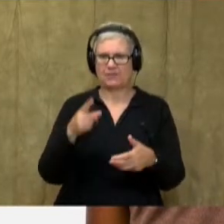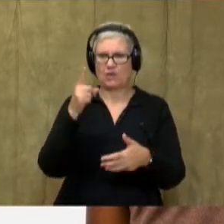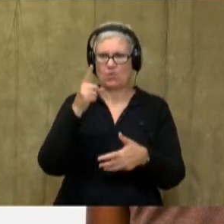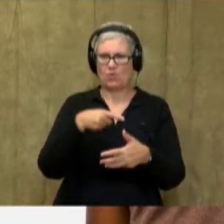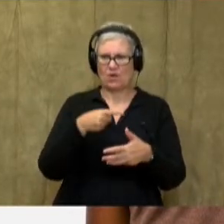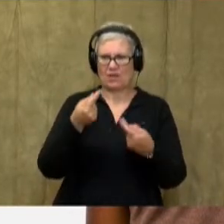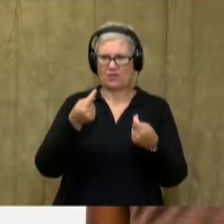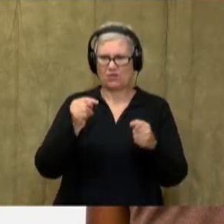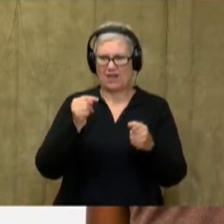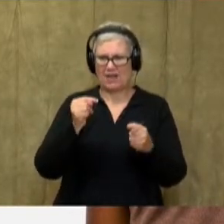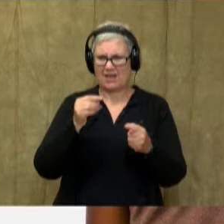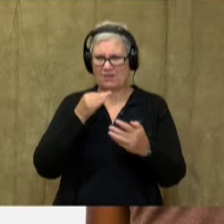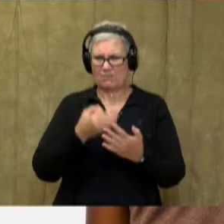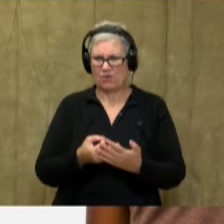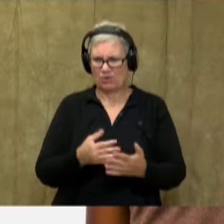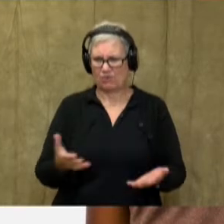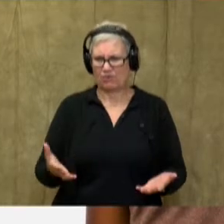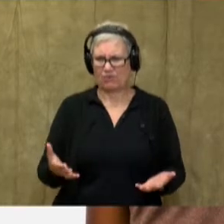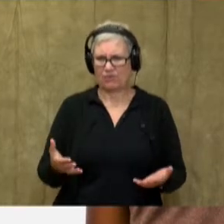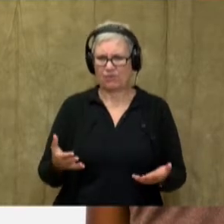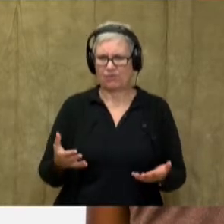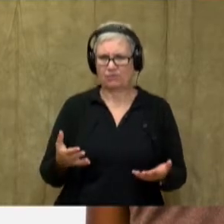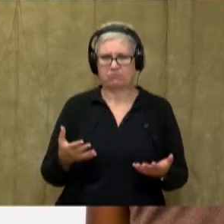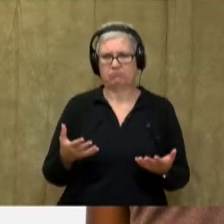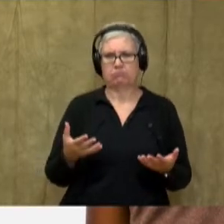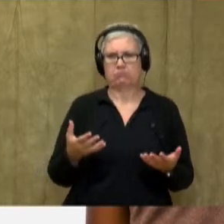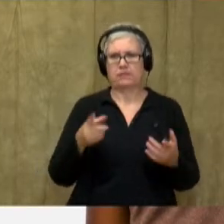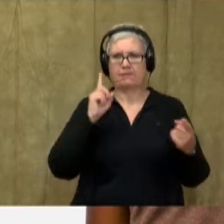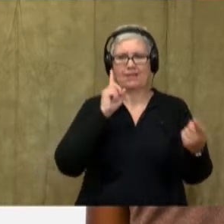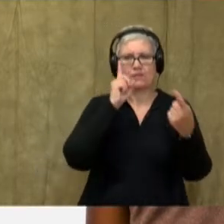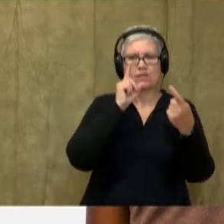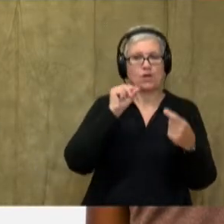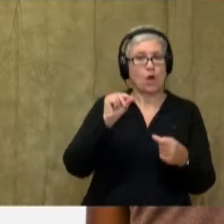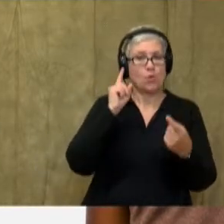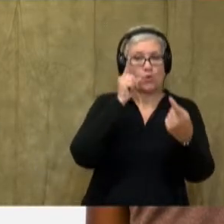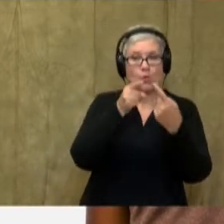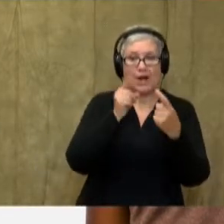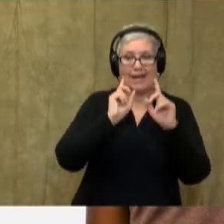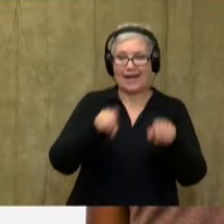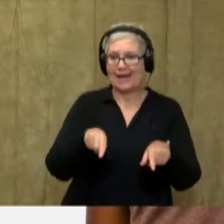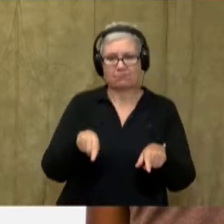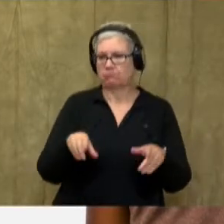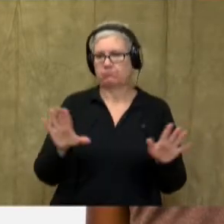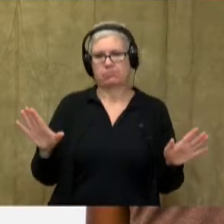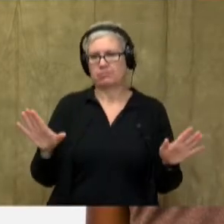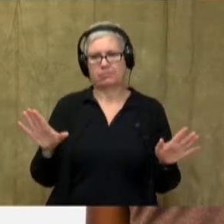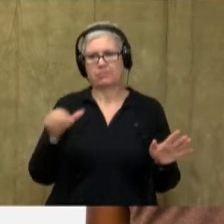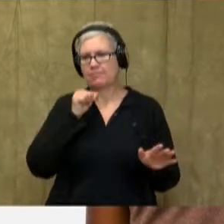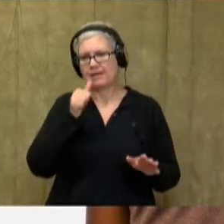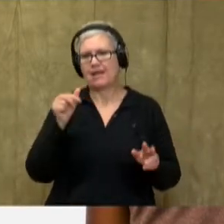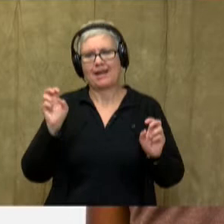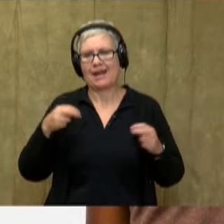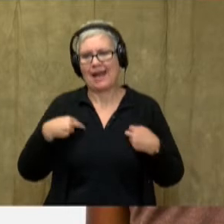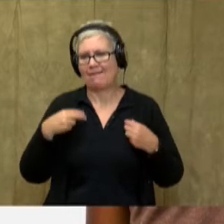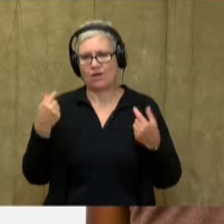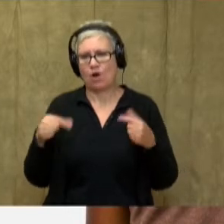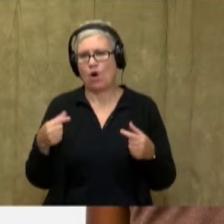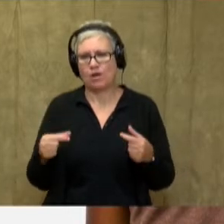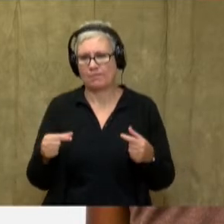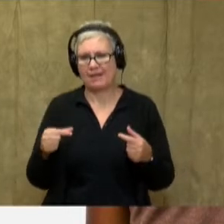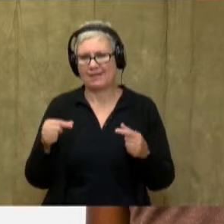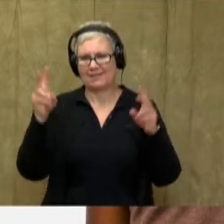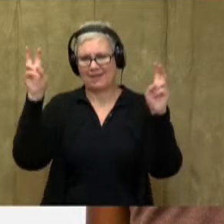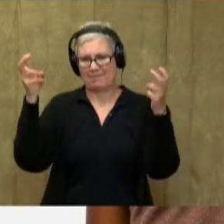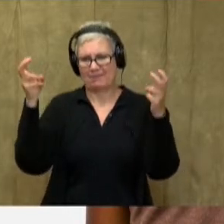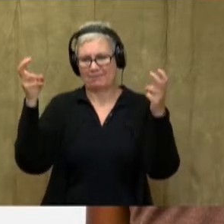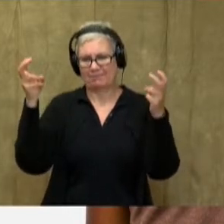prove? Now, if there is no direct answer to this question, you may not have an argumentative